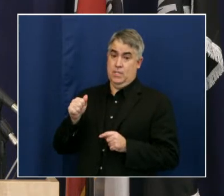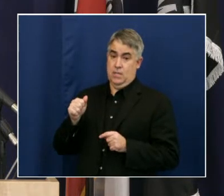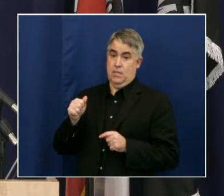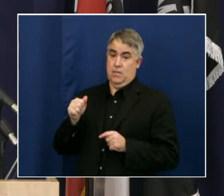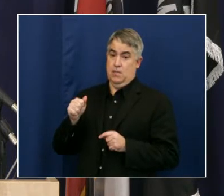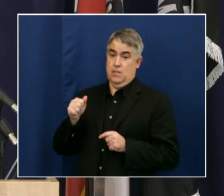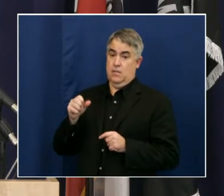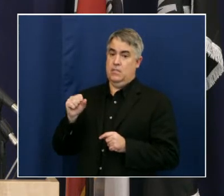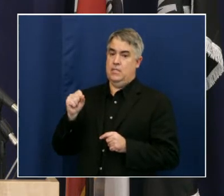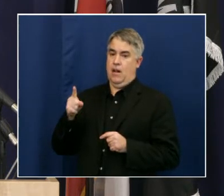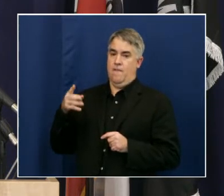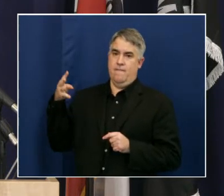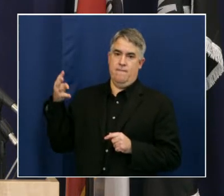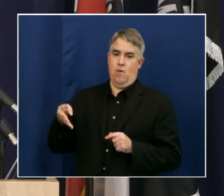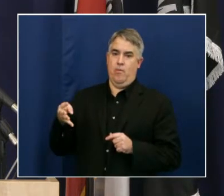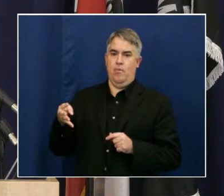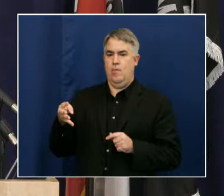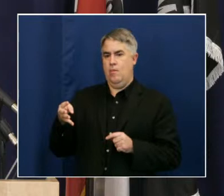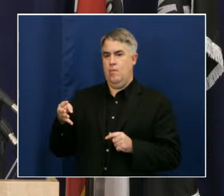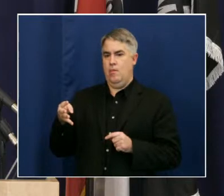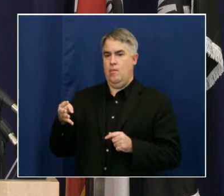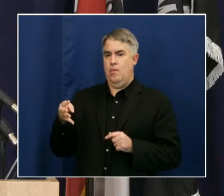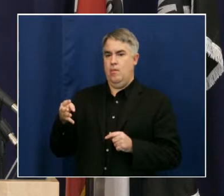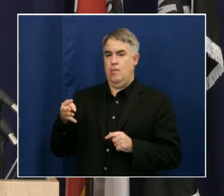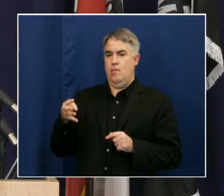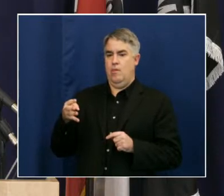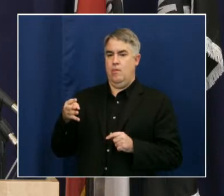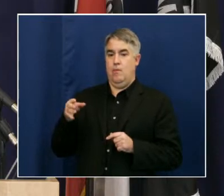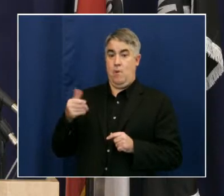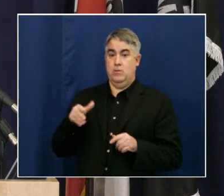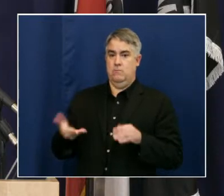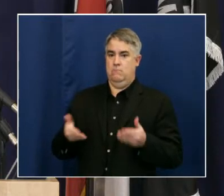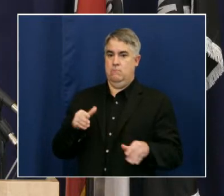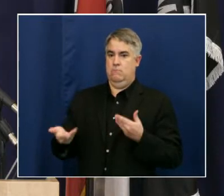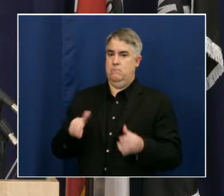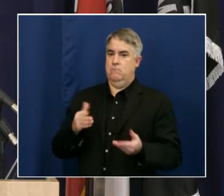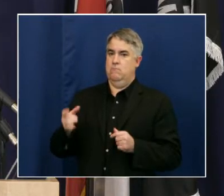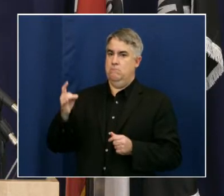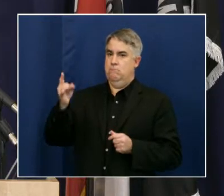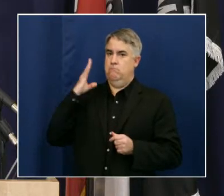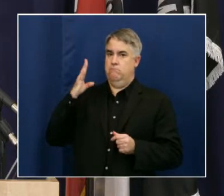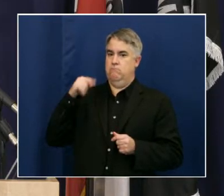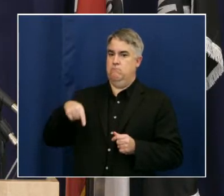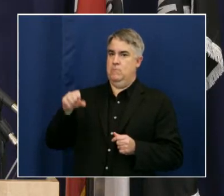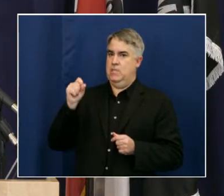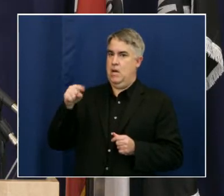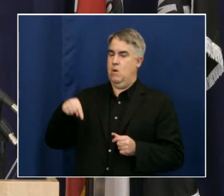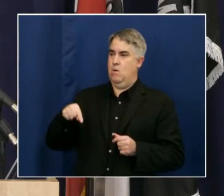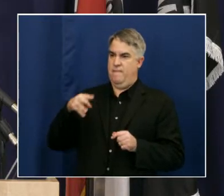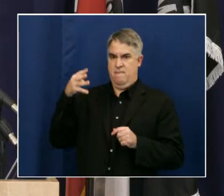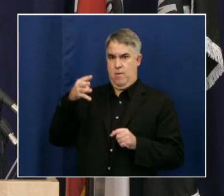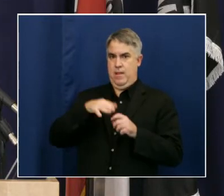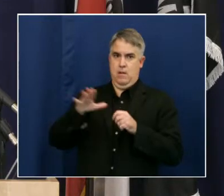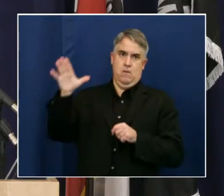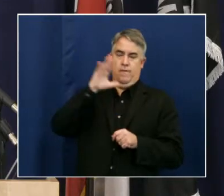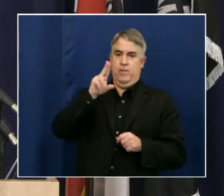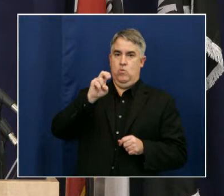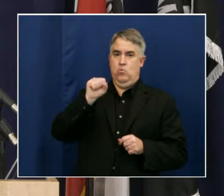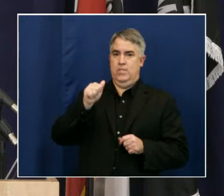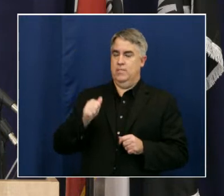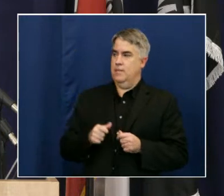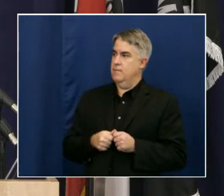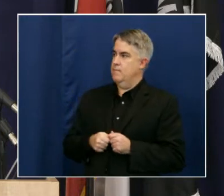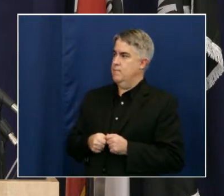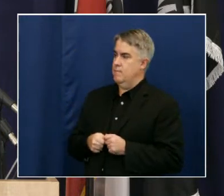Epidemiologists say one of the reasons for this is the lack of enforcement by government officials of the public health orders designed to keep the virus under control. What